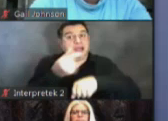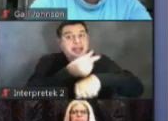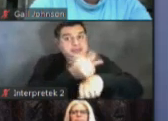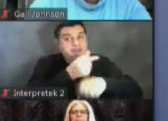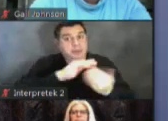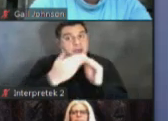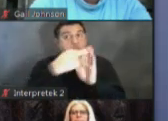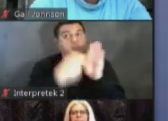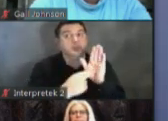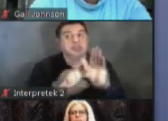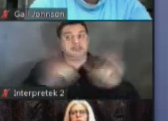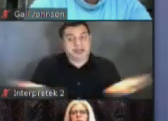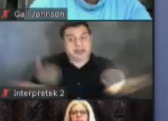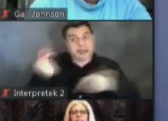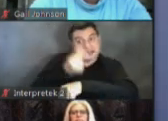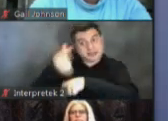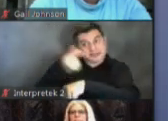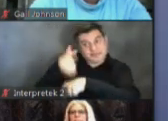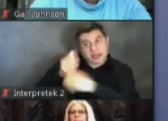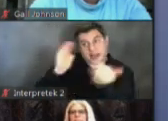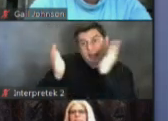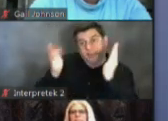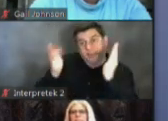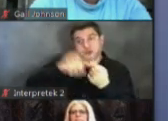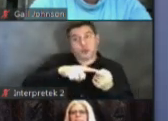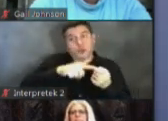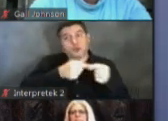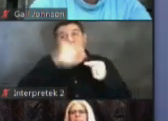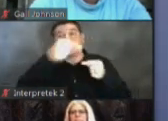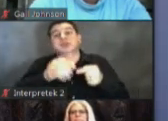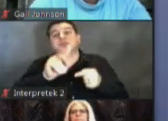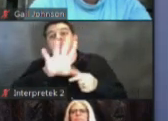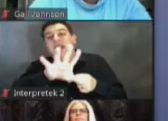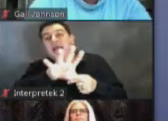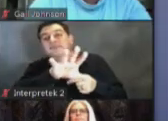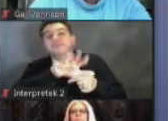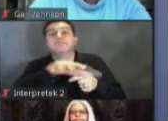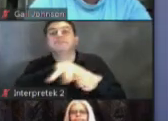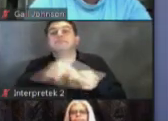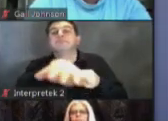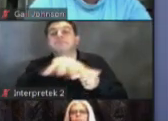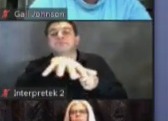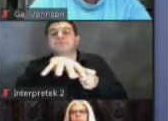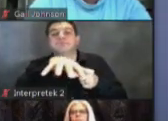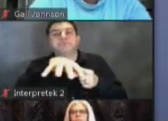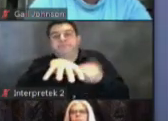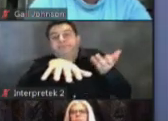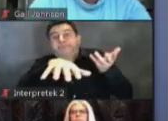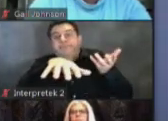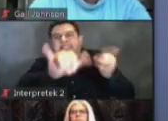on the other side of 75, where most of the county commercial district lies.